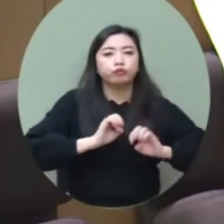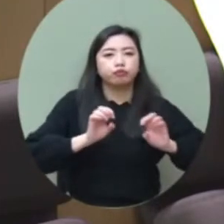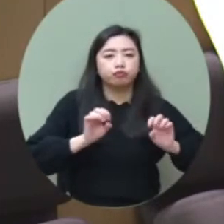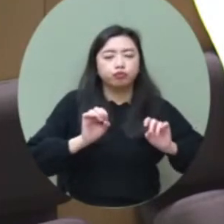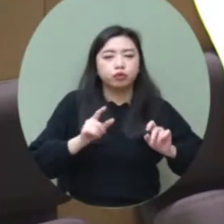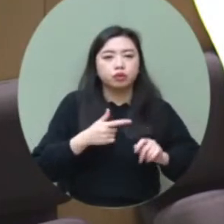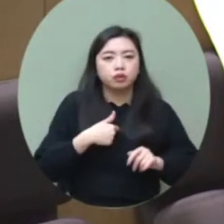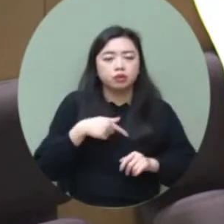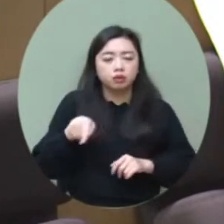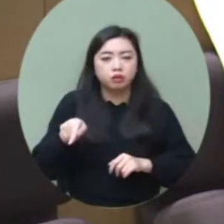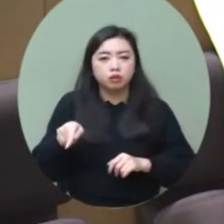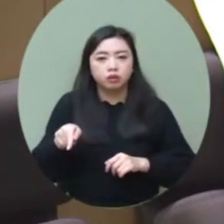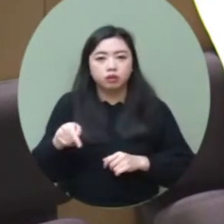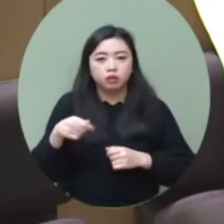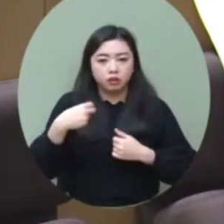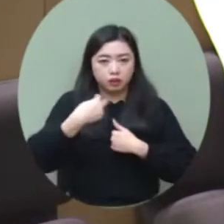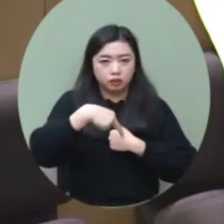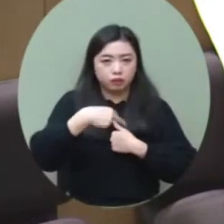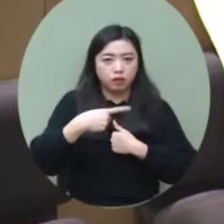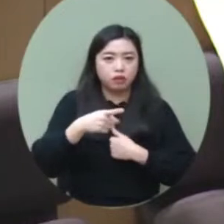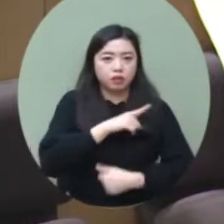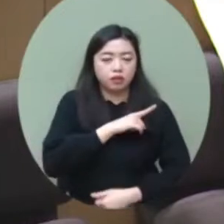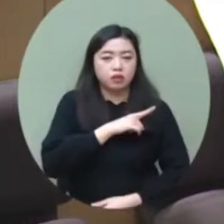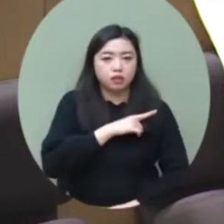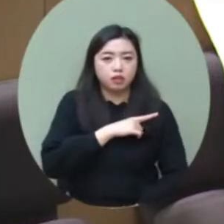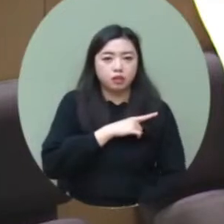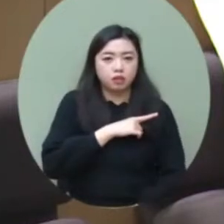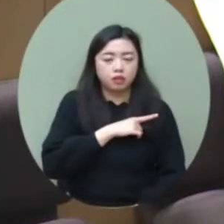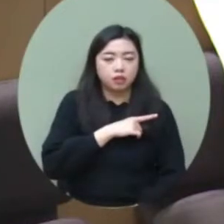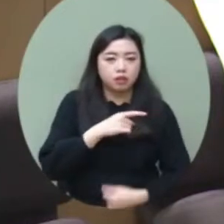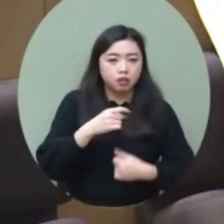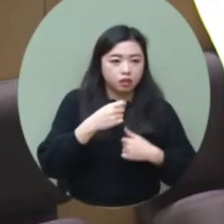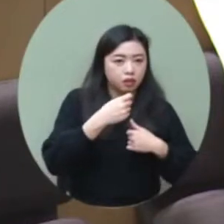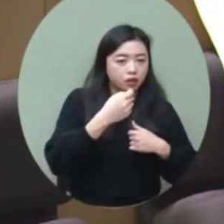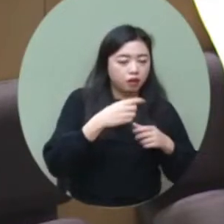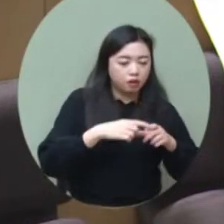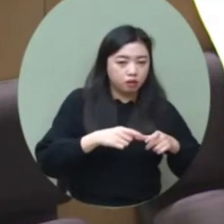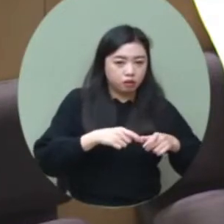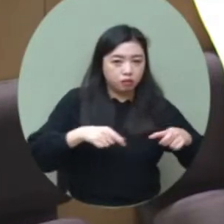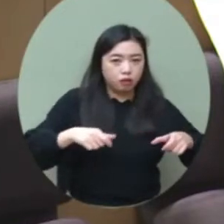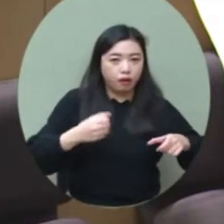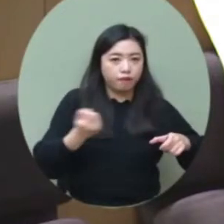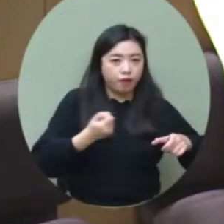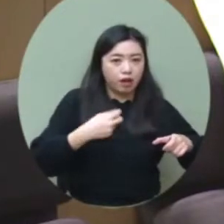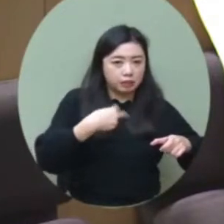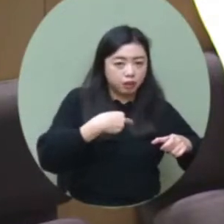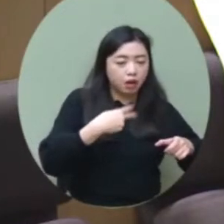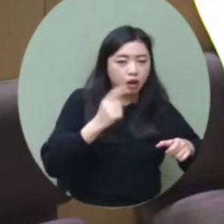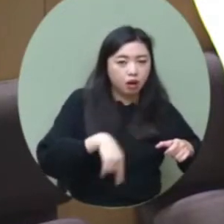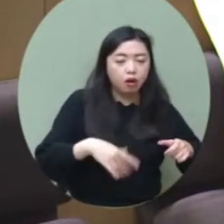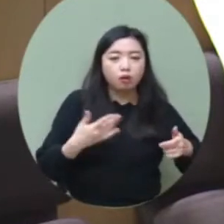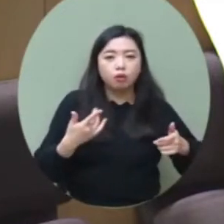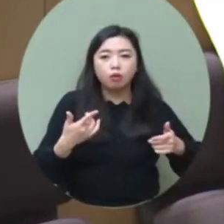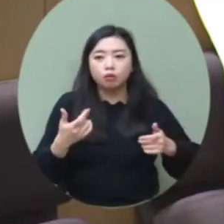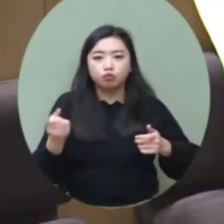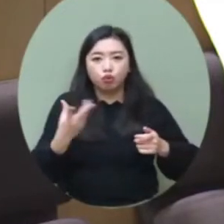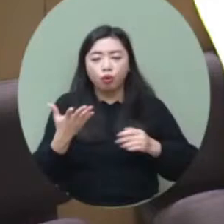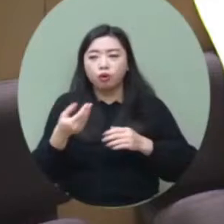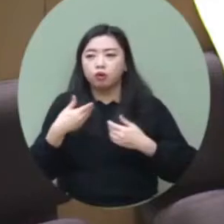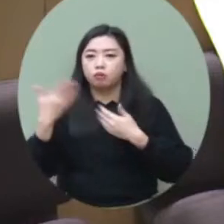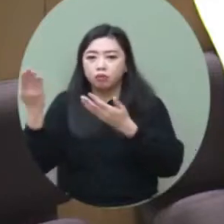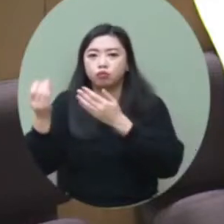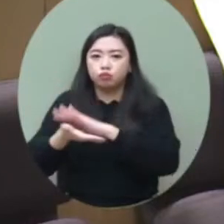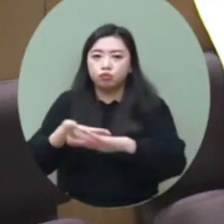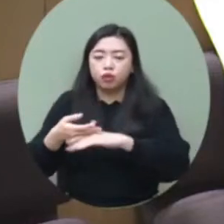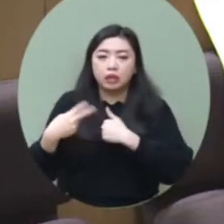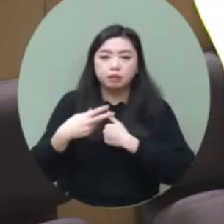of cases? Is that something the government is considering right now? And also, are there any other private